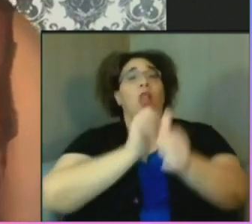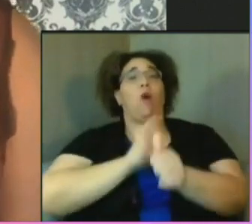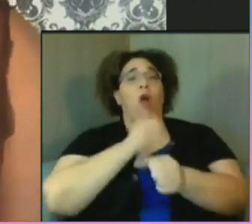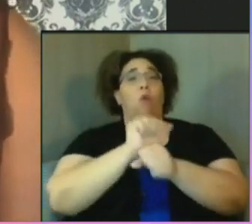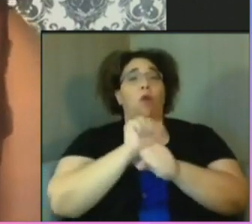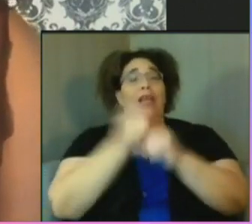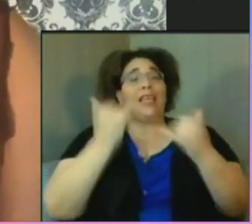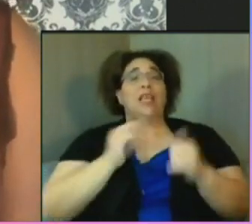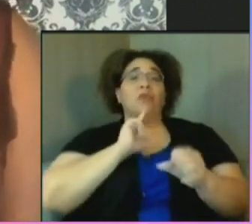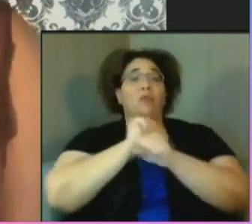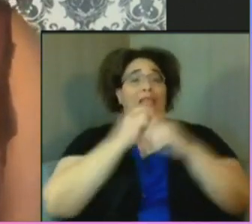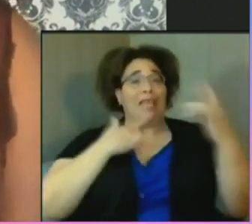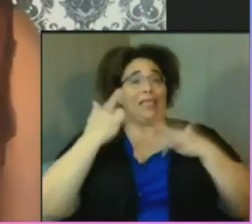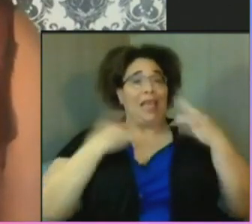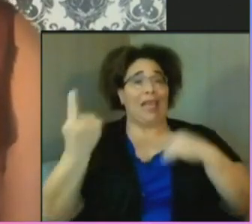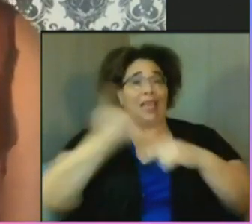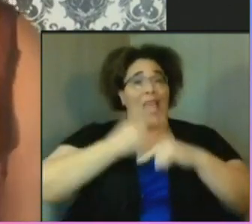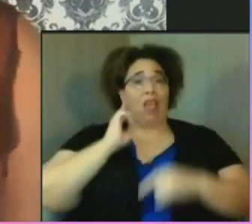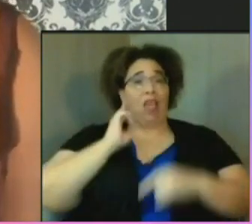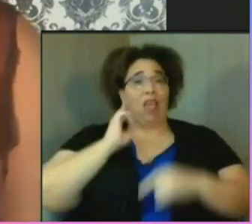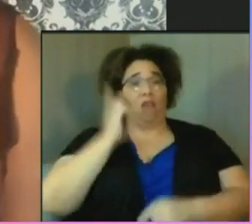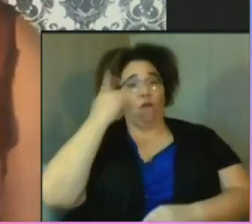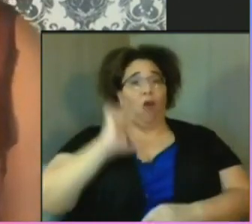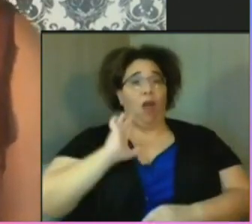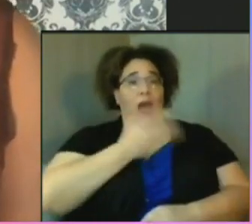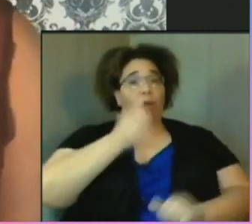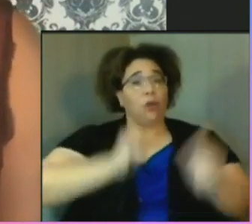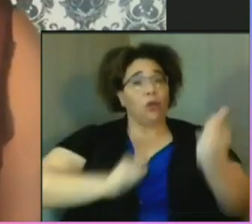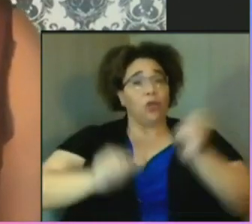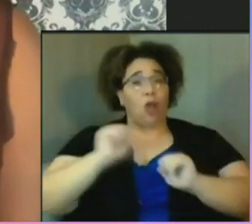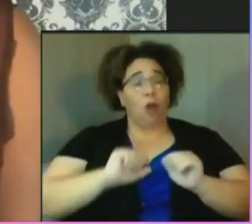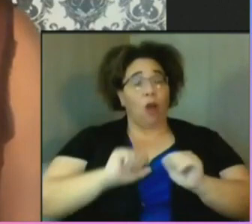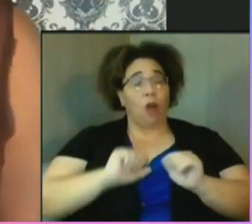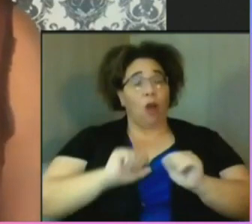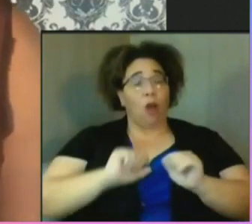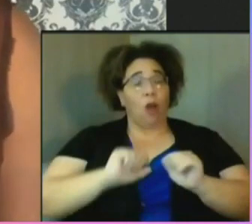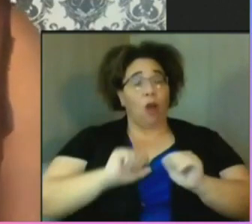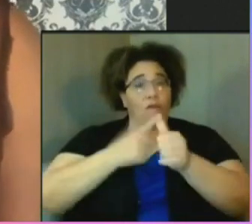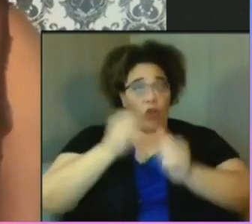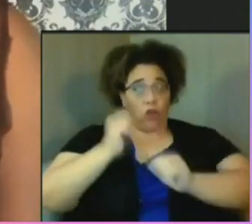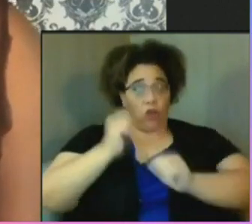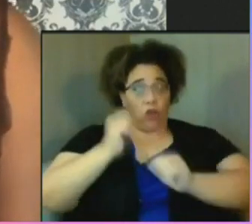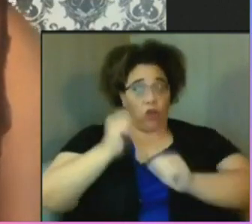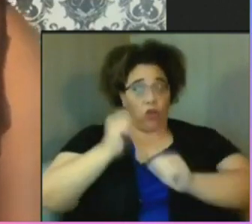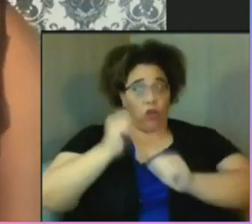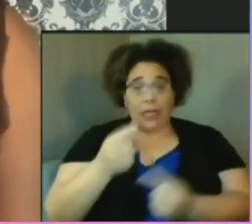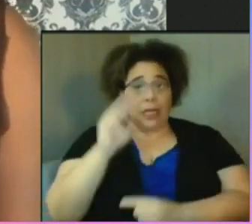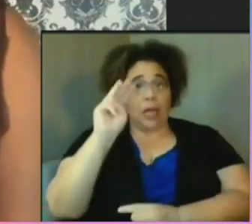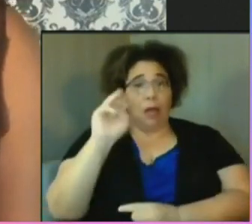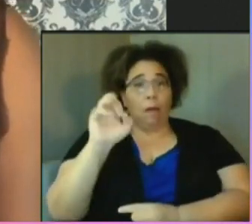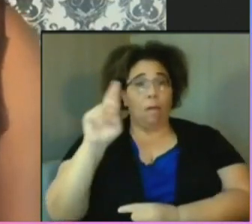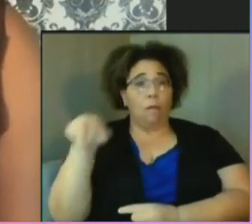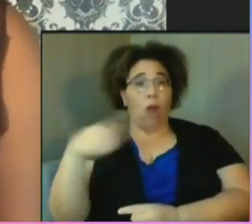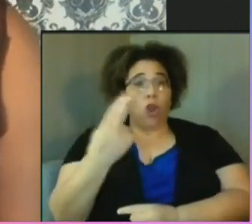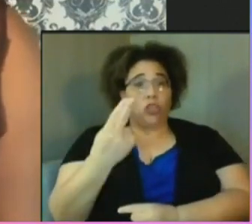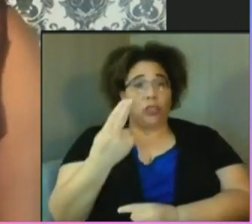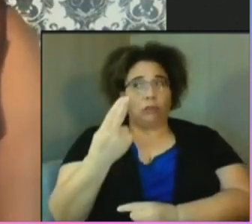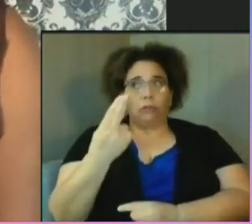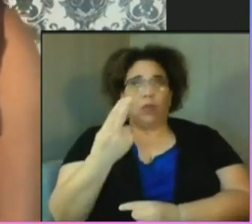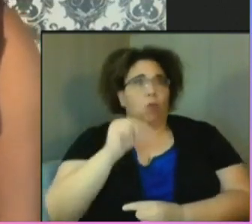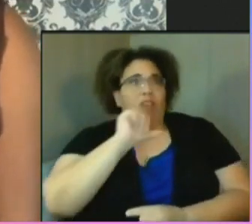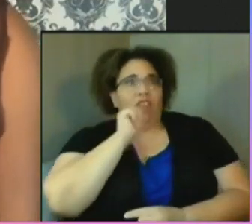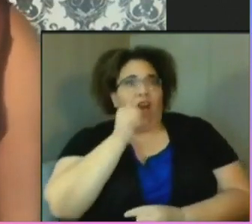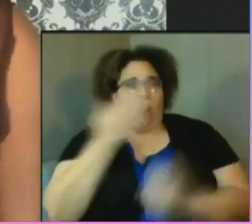really exciting day for our show. First of all, it's the first show since our launch in March that we haven't actually focused